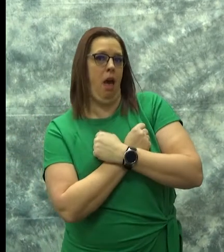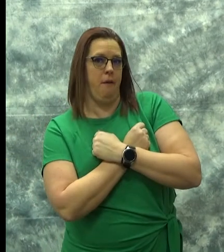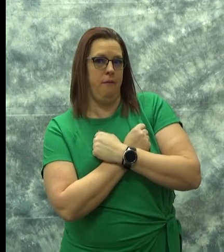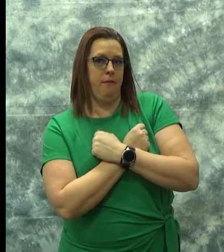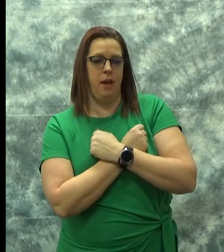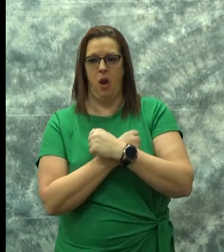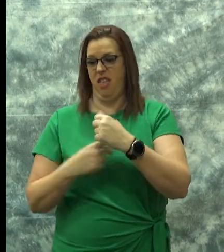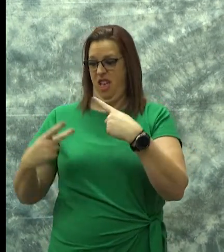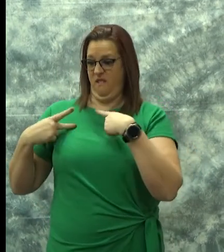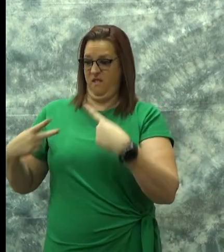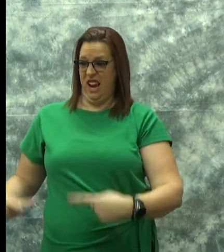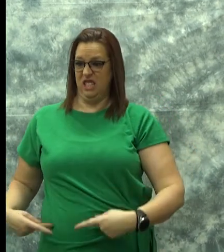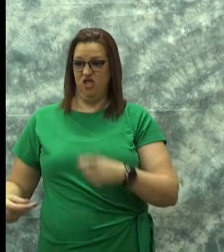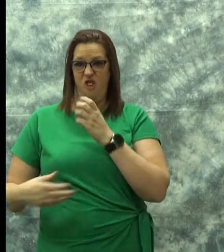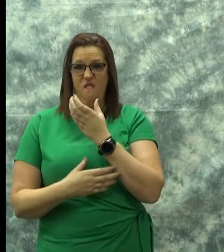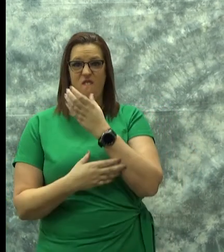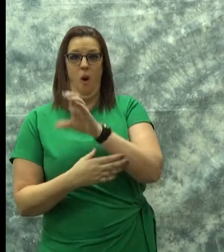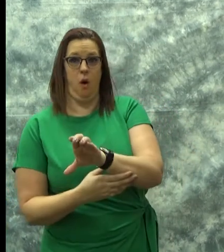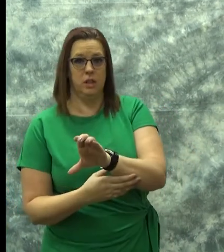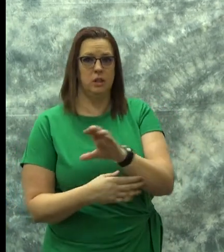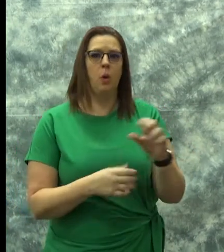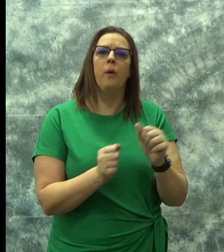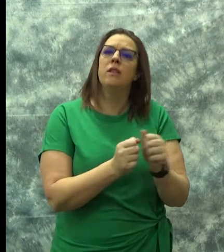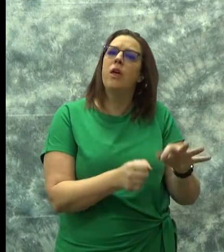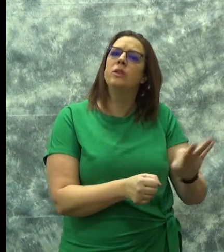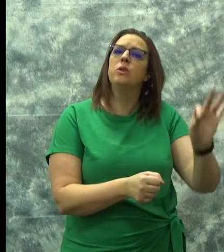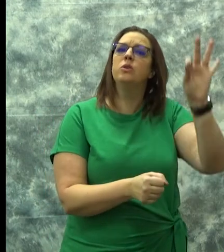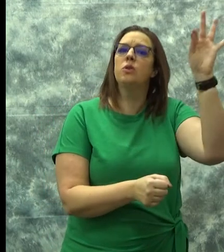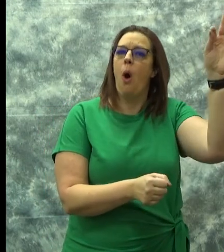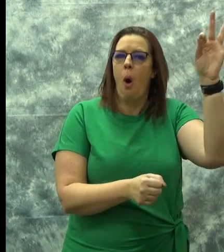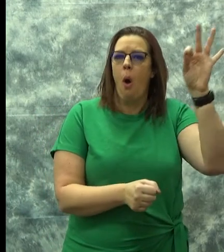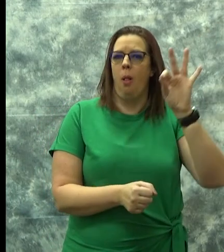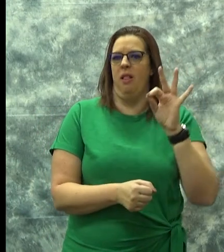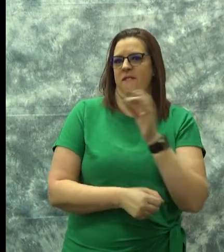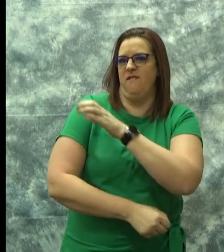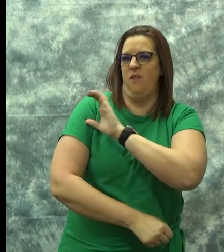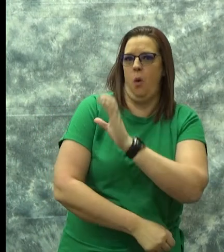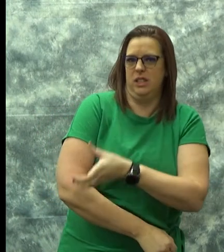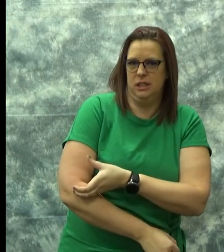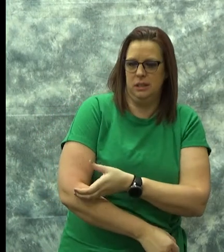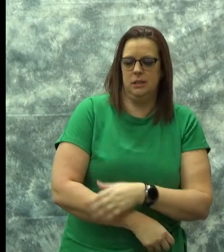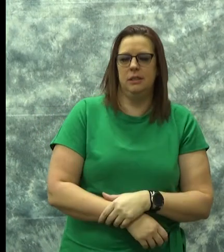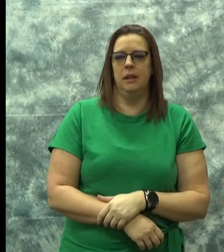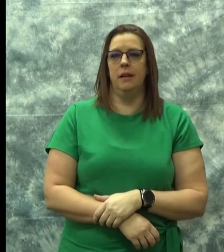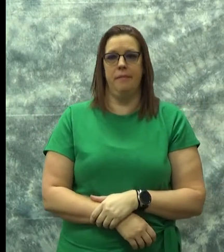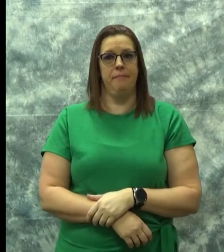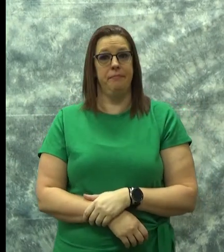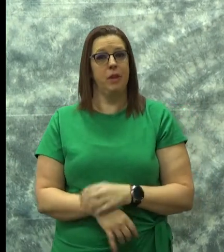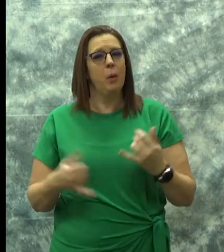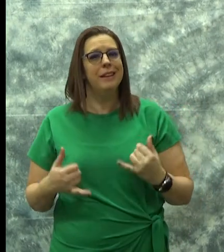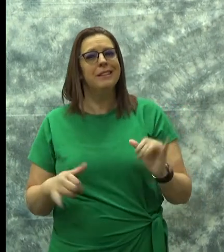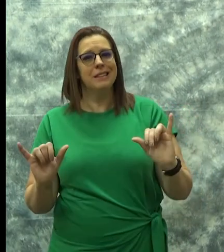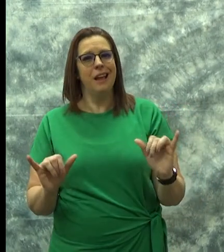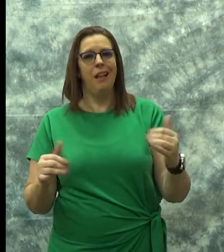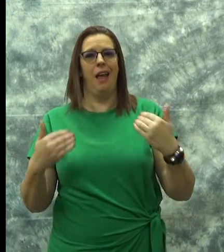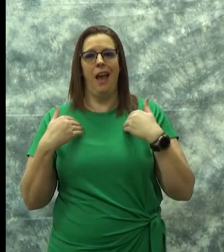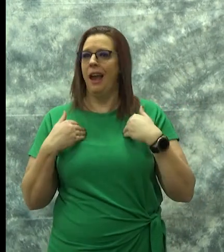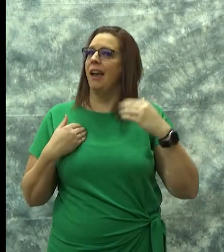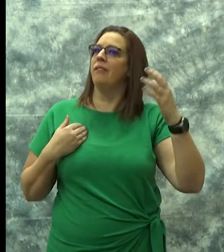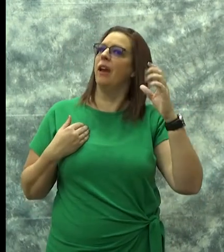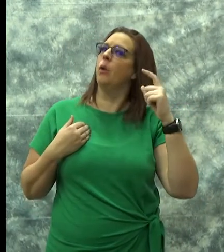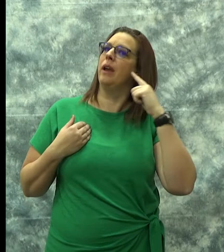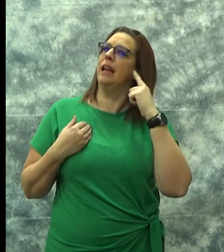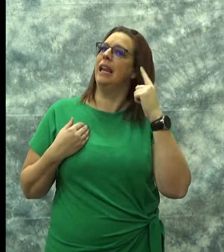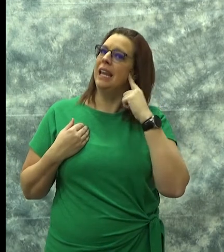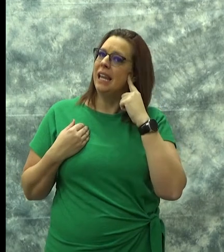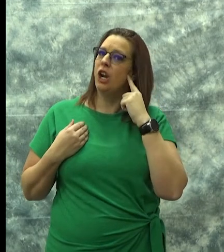must meet physical force with soul force. There is still a voice crying out through the vista of